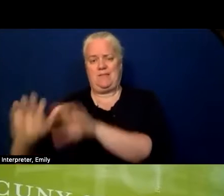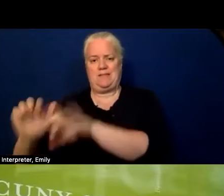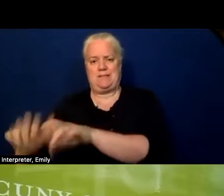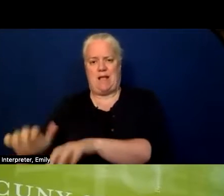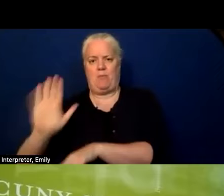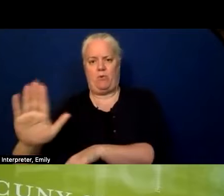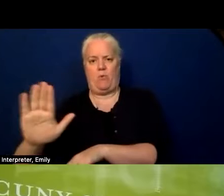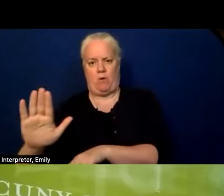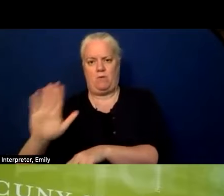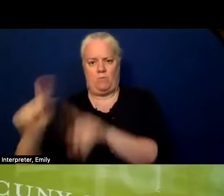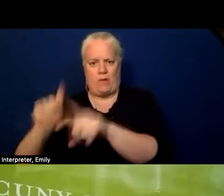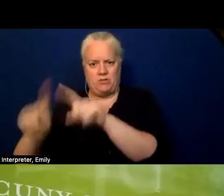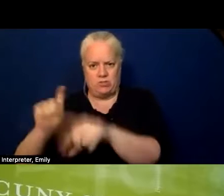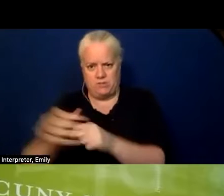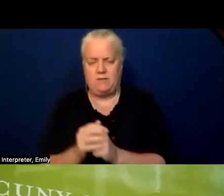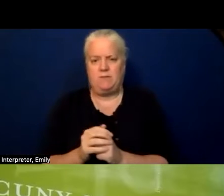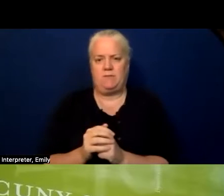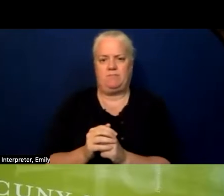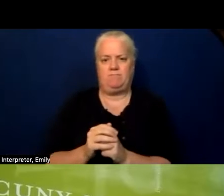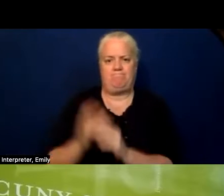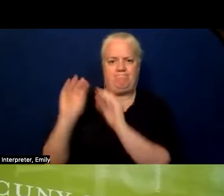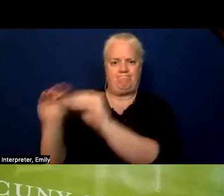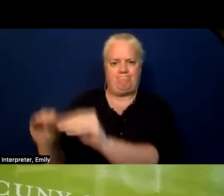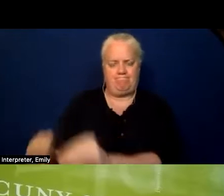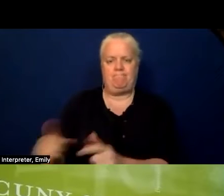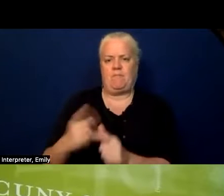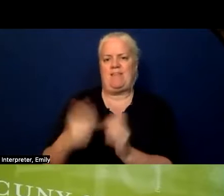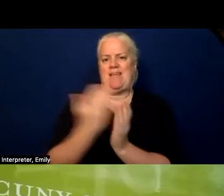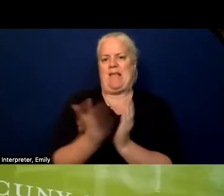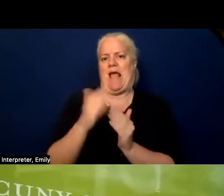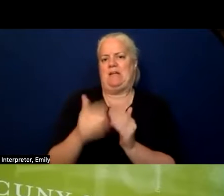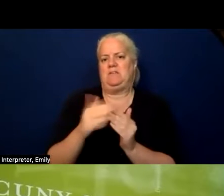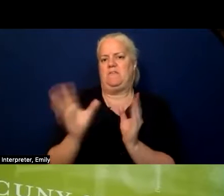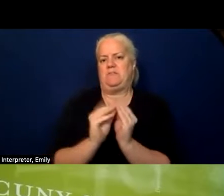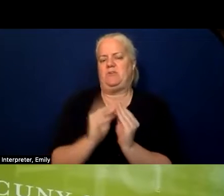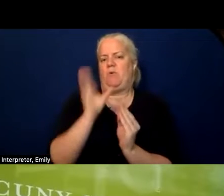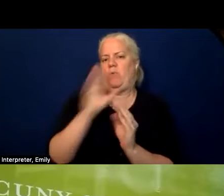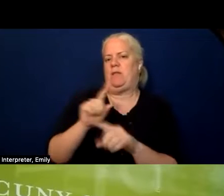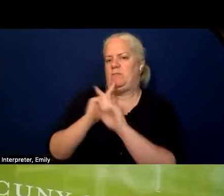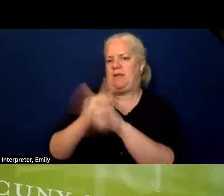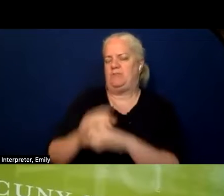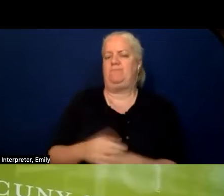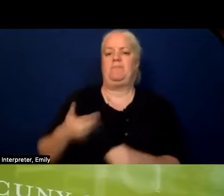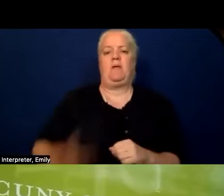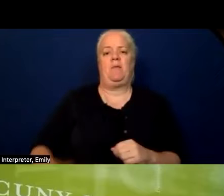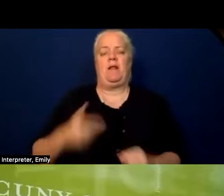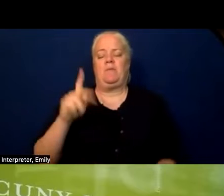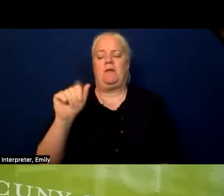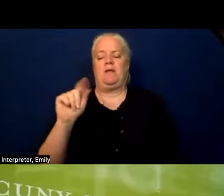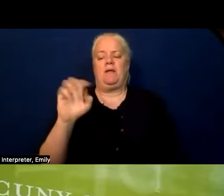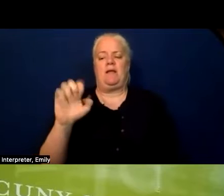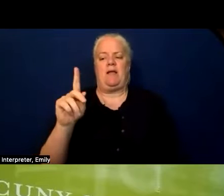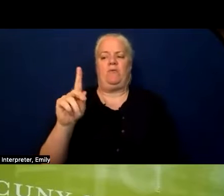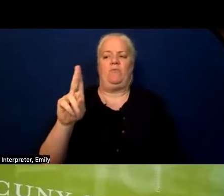end of the session. My name is Kate Kurera. I'm the Deputy Director at Environmental Advocates NY, a state-based